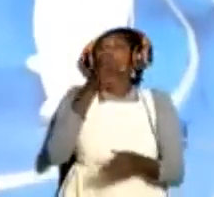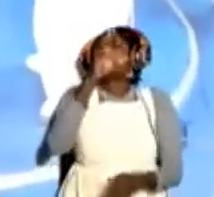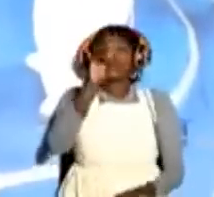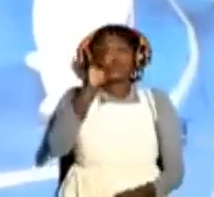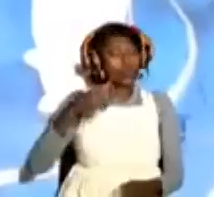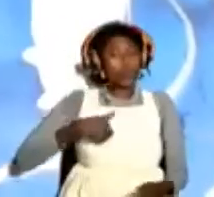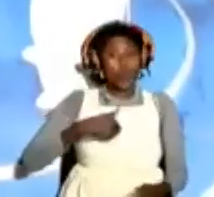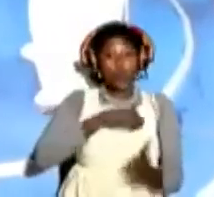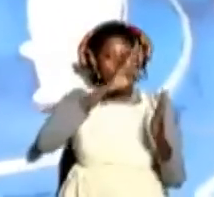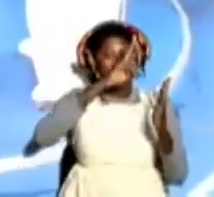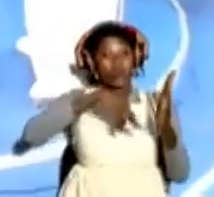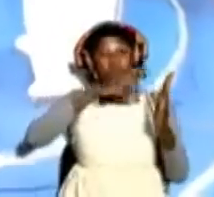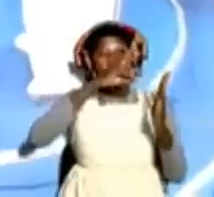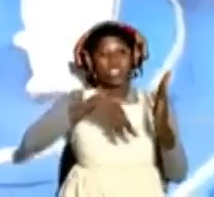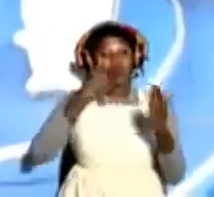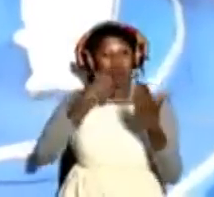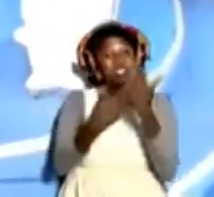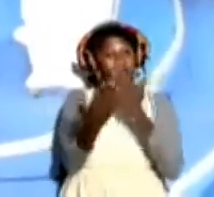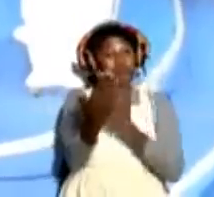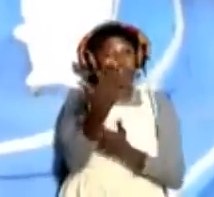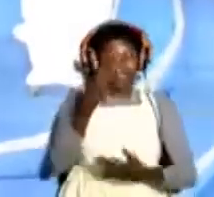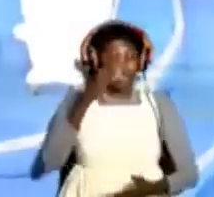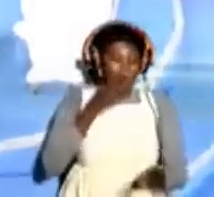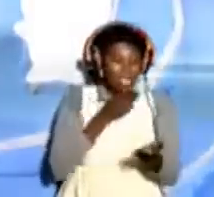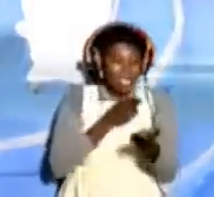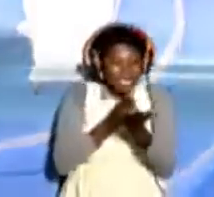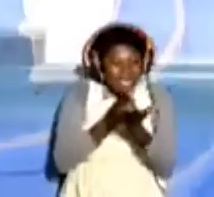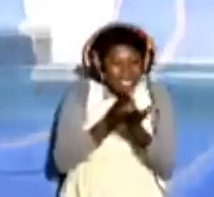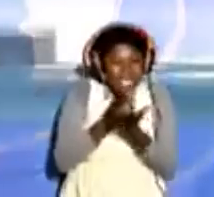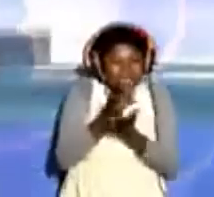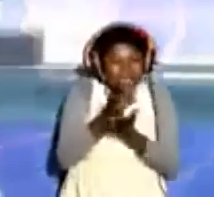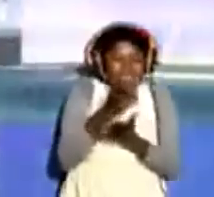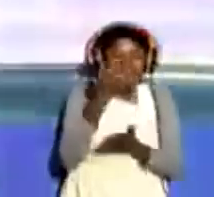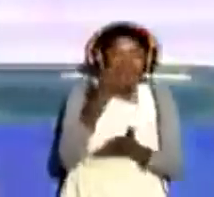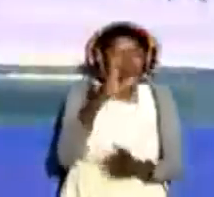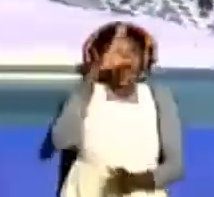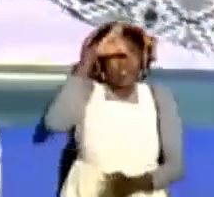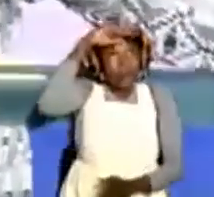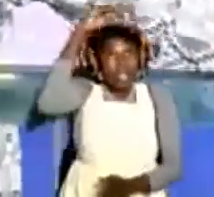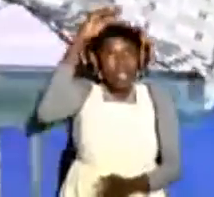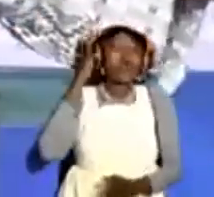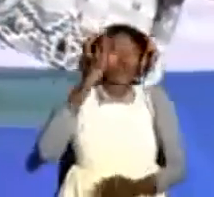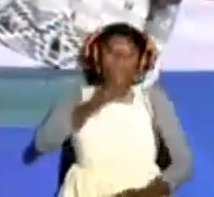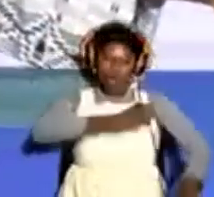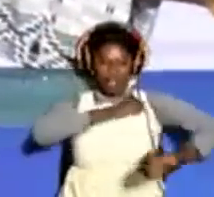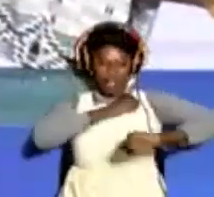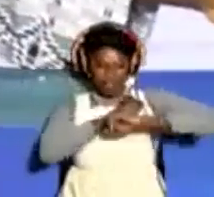read in the morning, it said, the integrity of the upright shall guide his life.